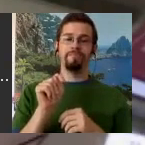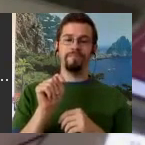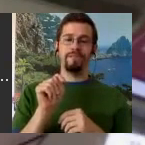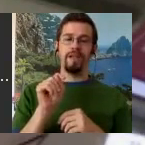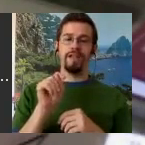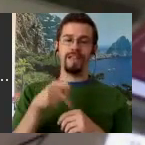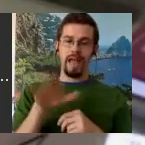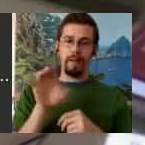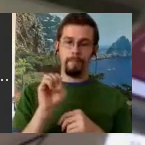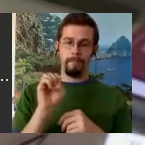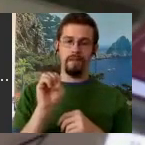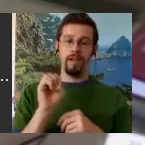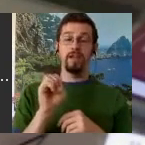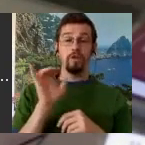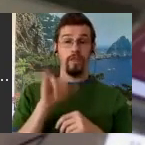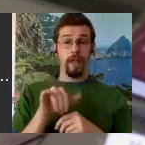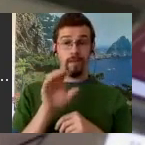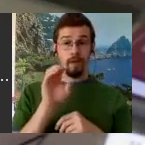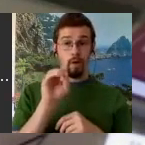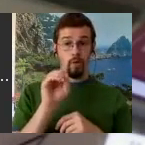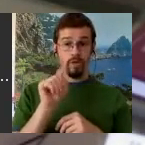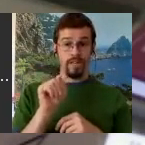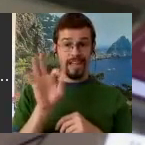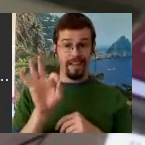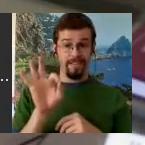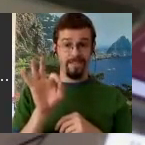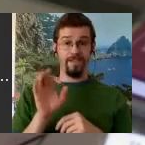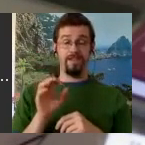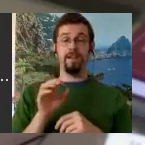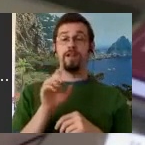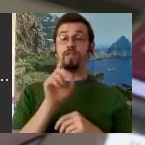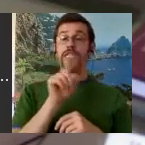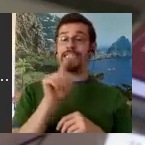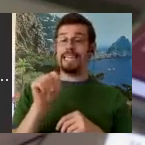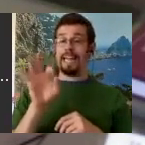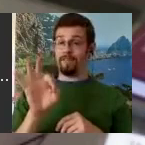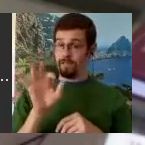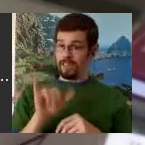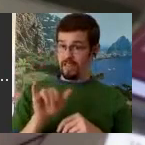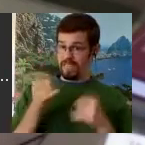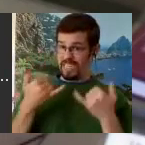Would .ttf for TrueType font still be the proper,